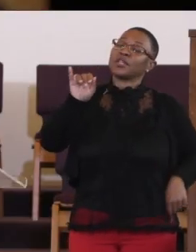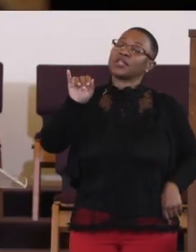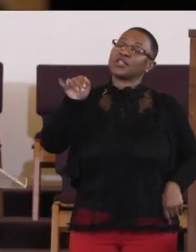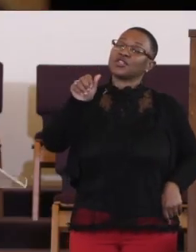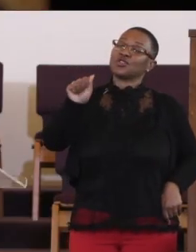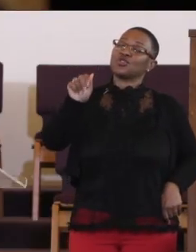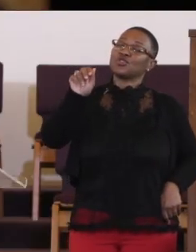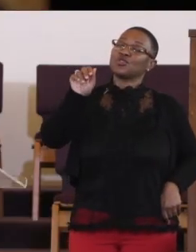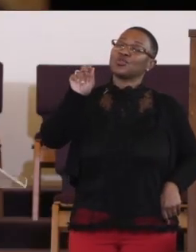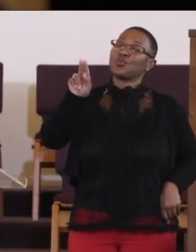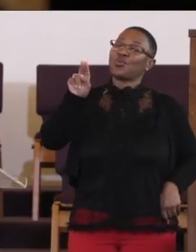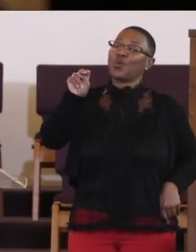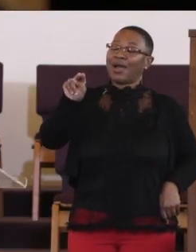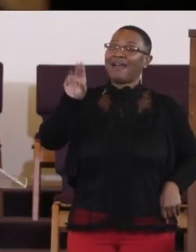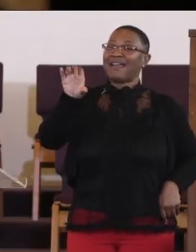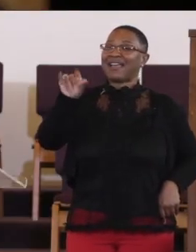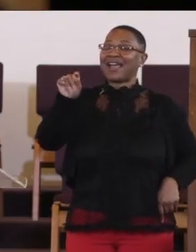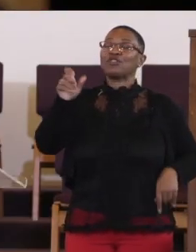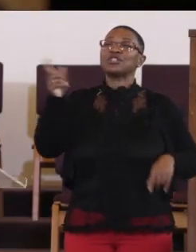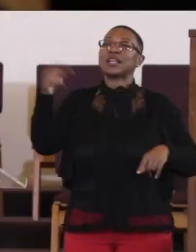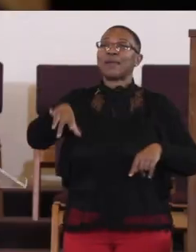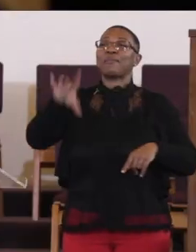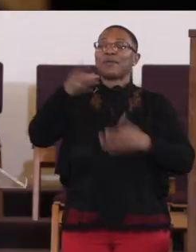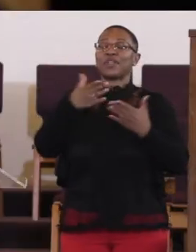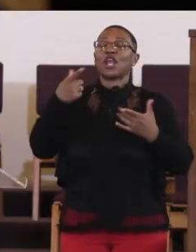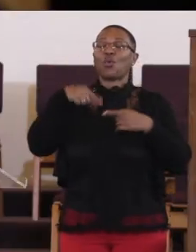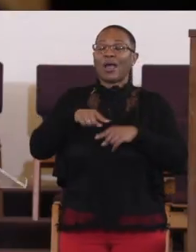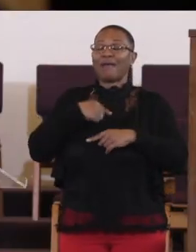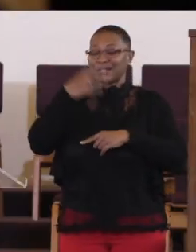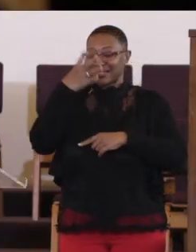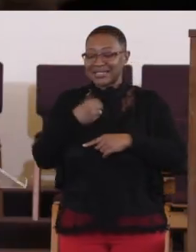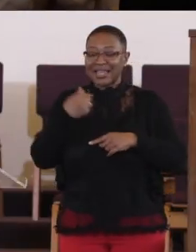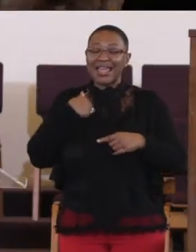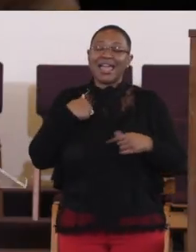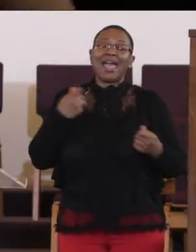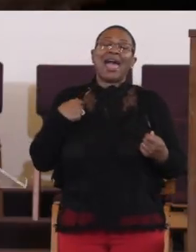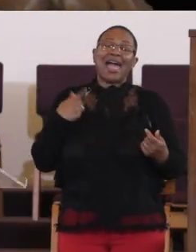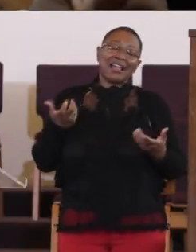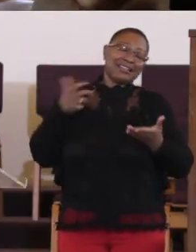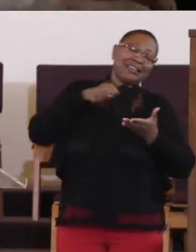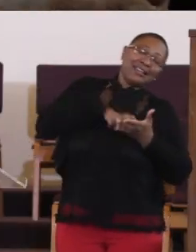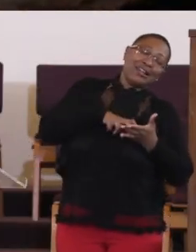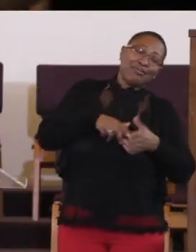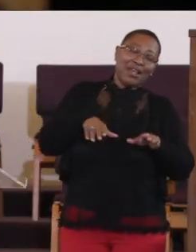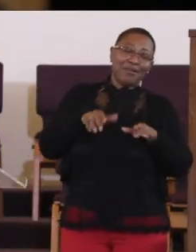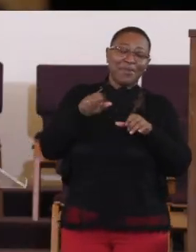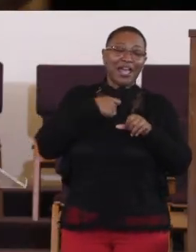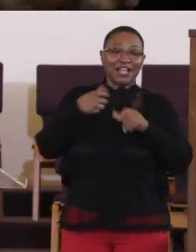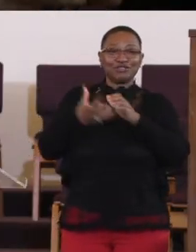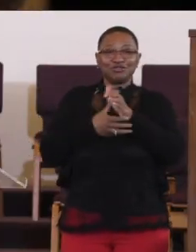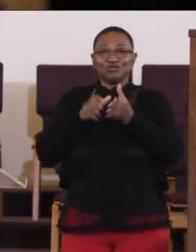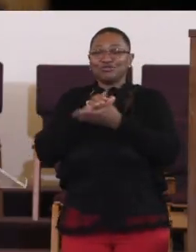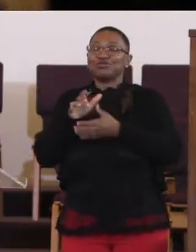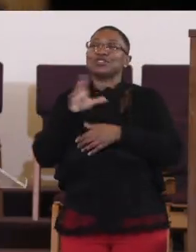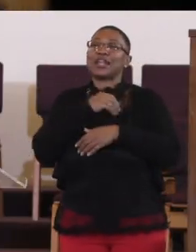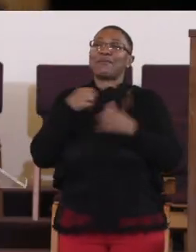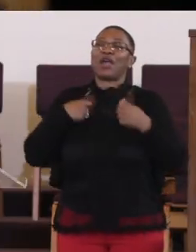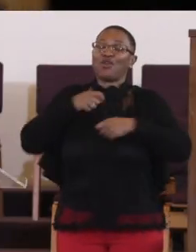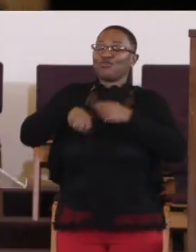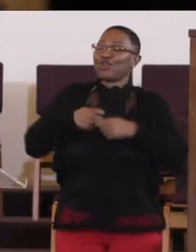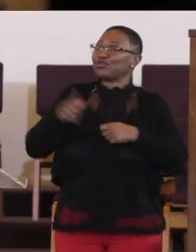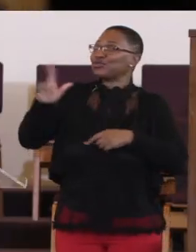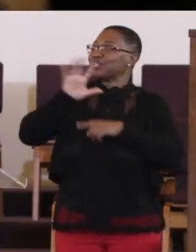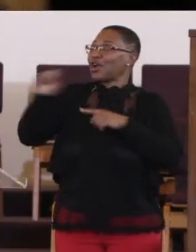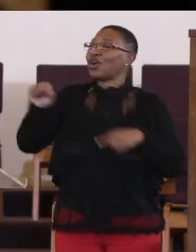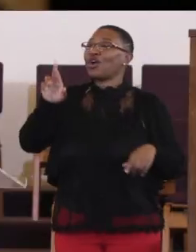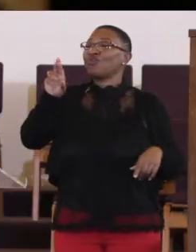the trucks going. And by the time I put my house shoes in that old raggedy robe, you was gone, girlfriend, that quick. Ray